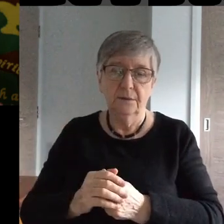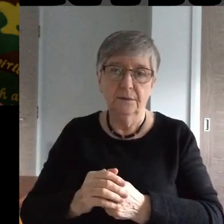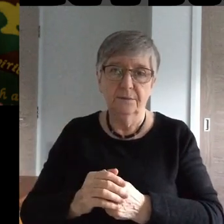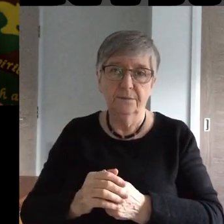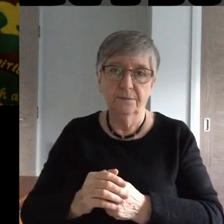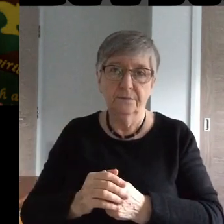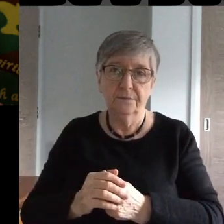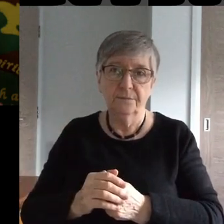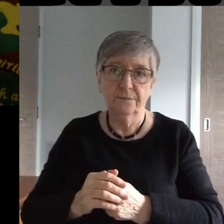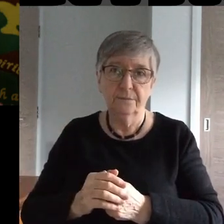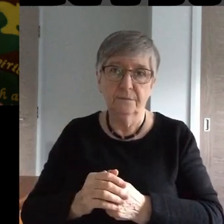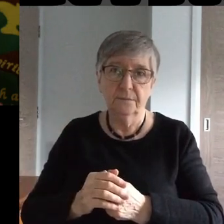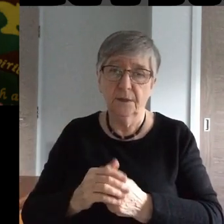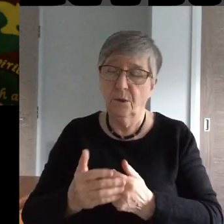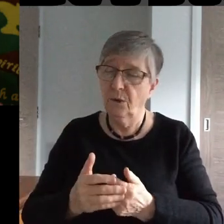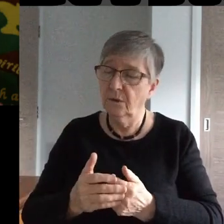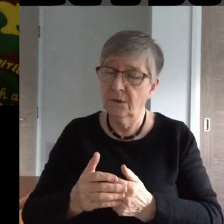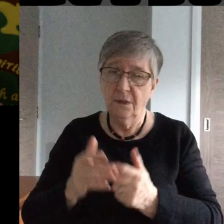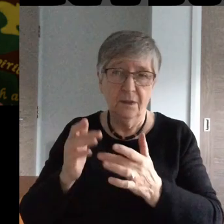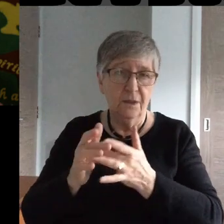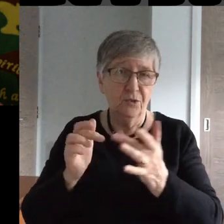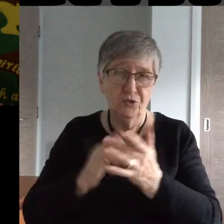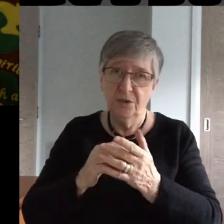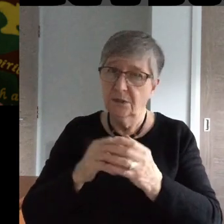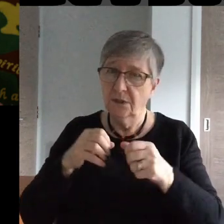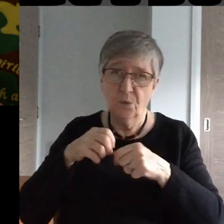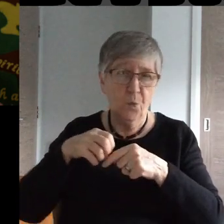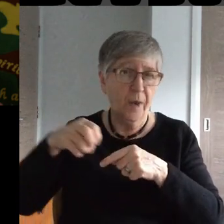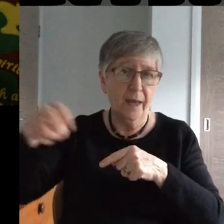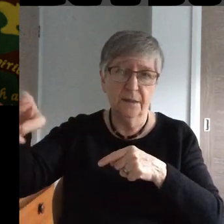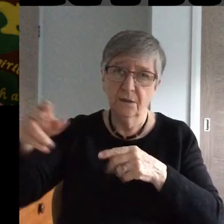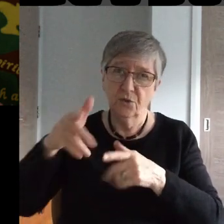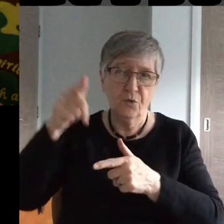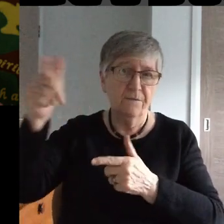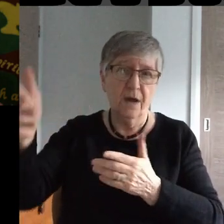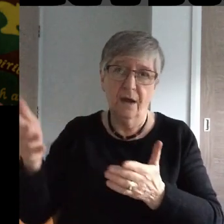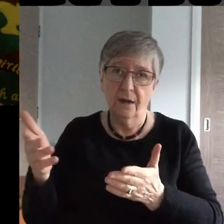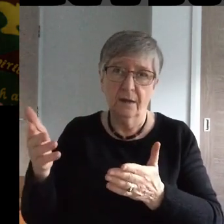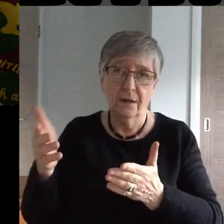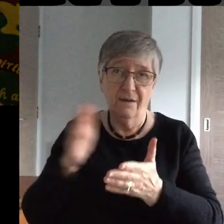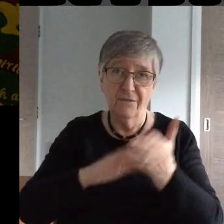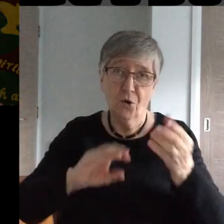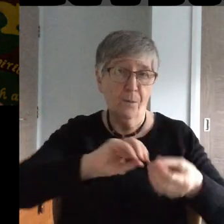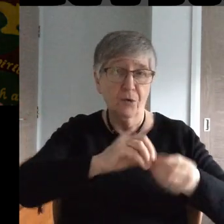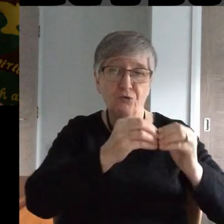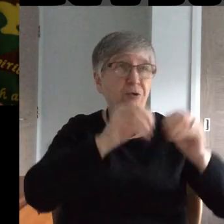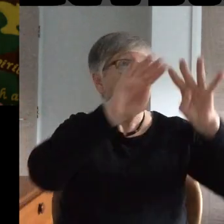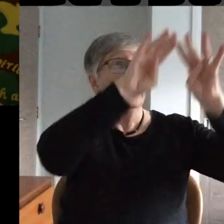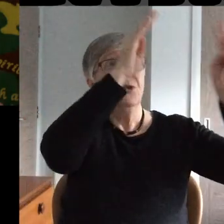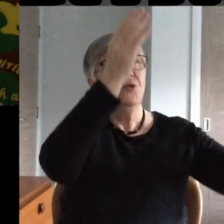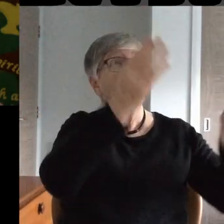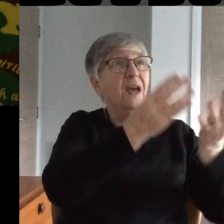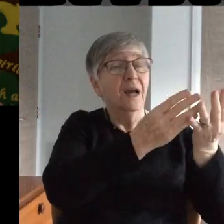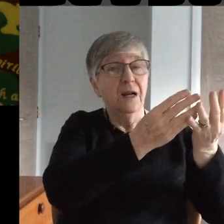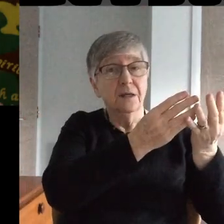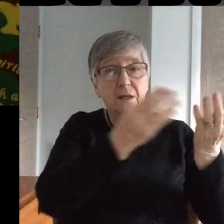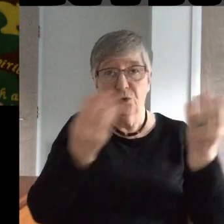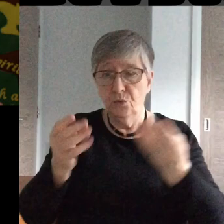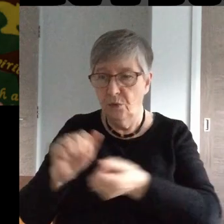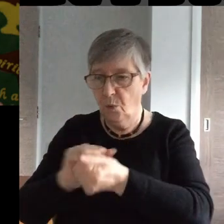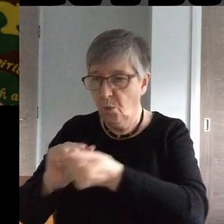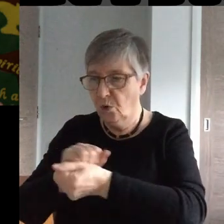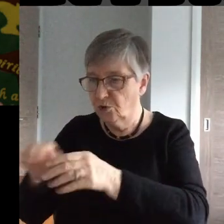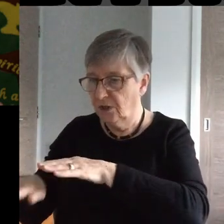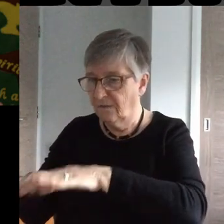Oh, how far our Saviour travelled, Claremont. From creating the universe to washing the feet of